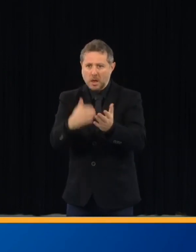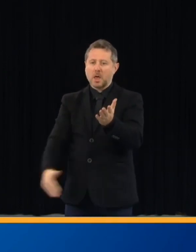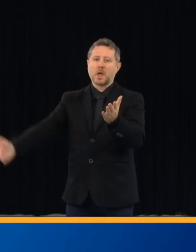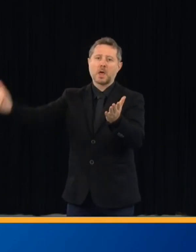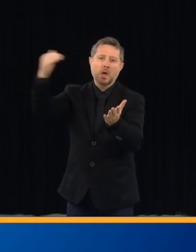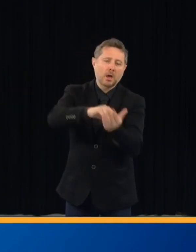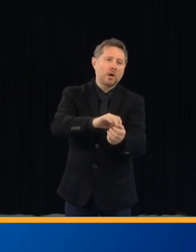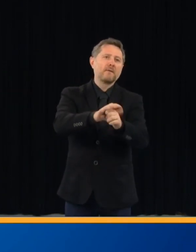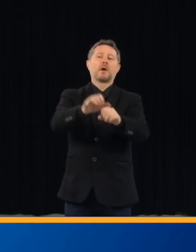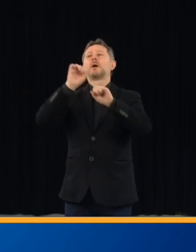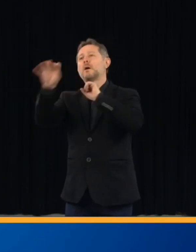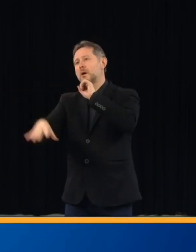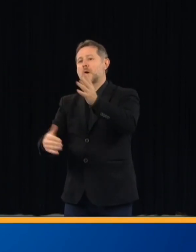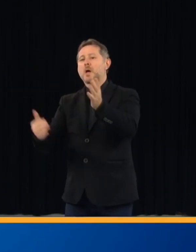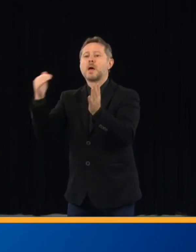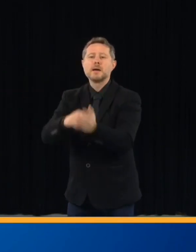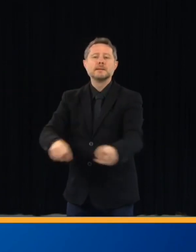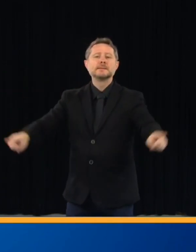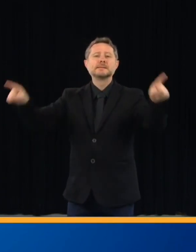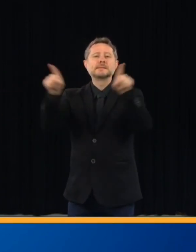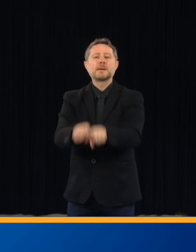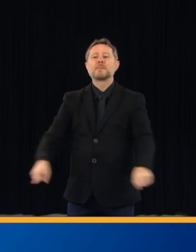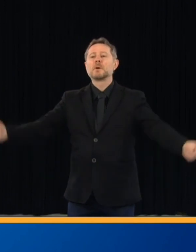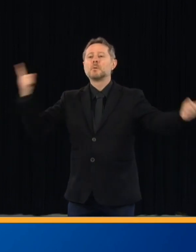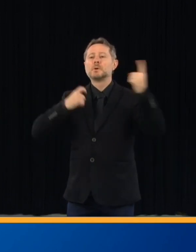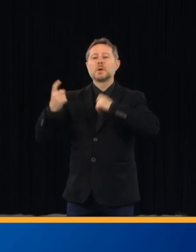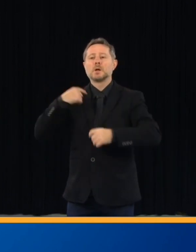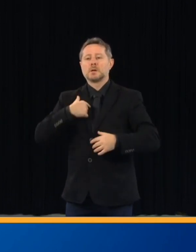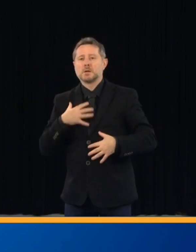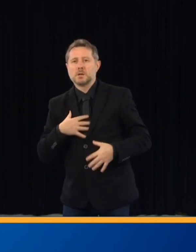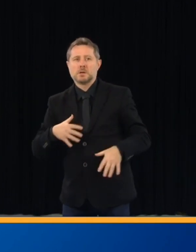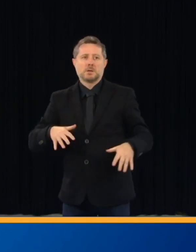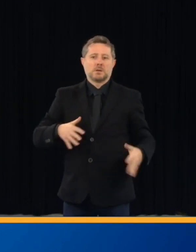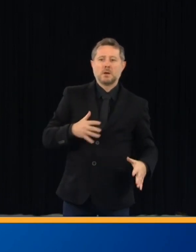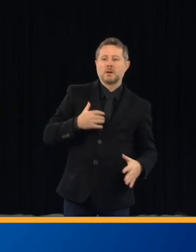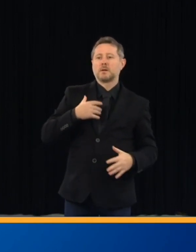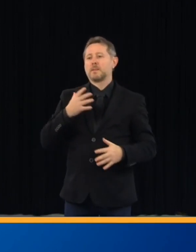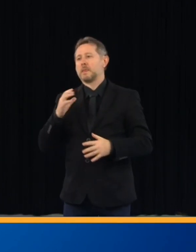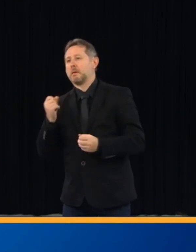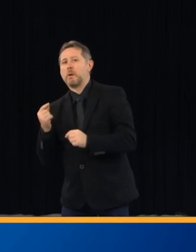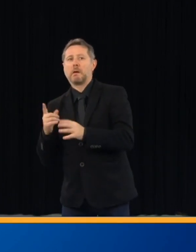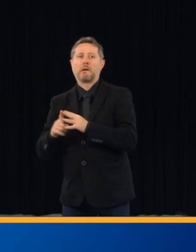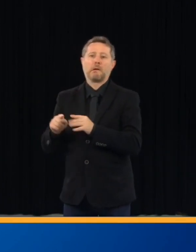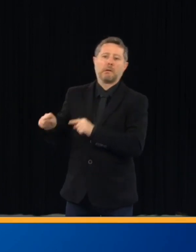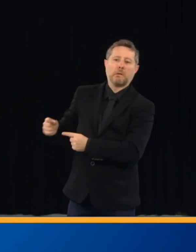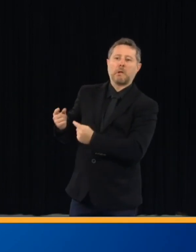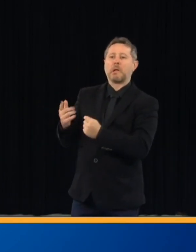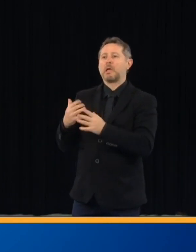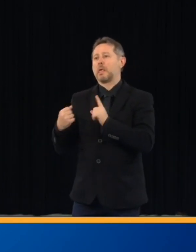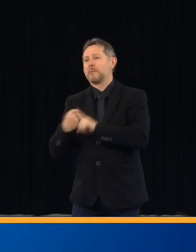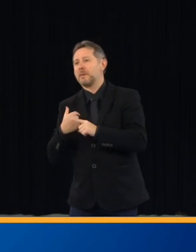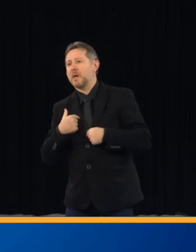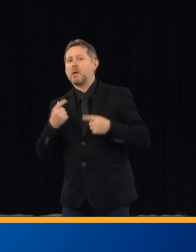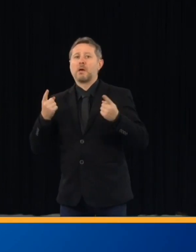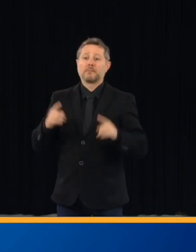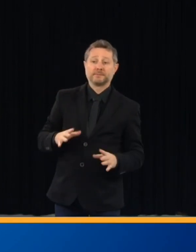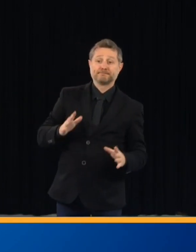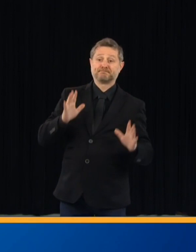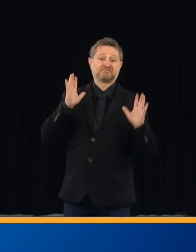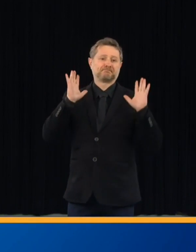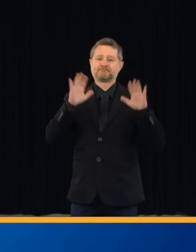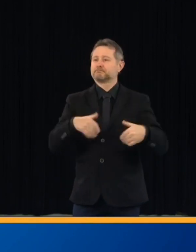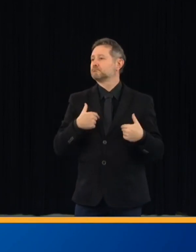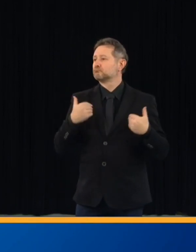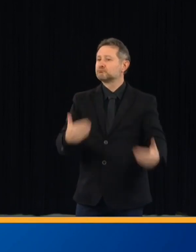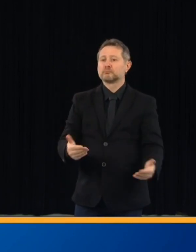coronavirus. I'm afraid of it. I'm anxious about it. What does it actually mean? Okay, your brother